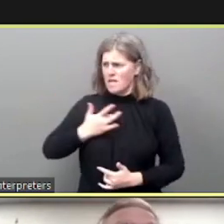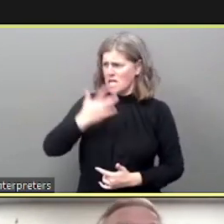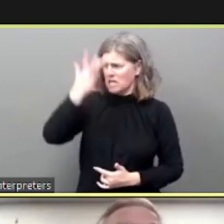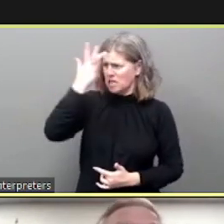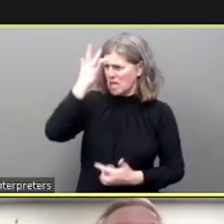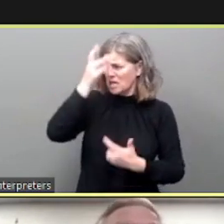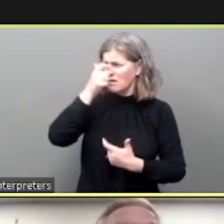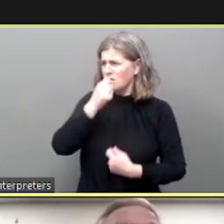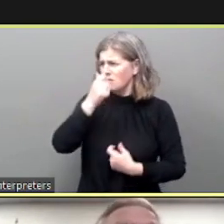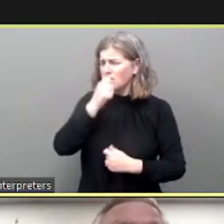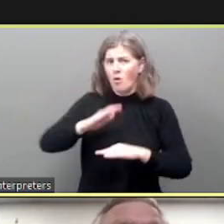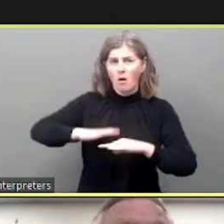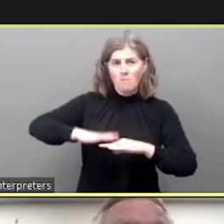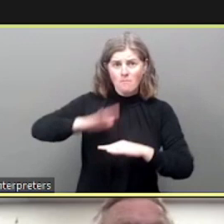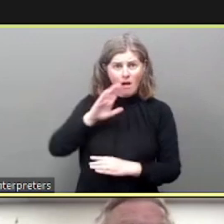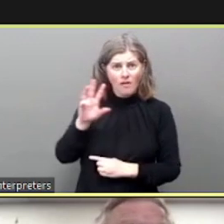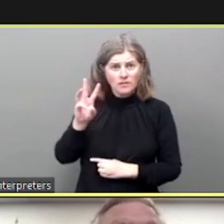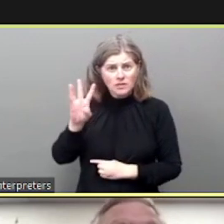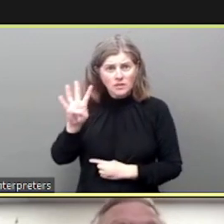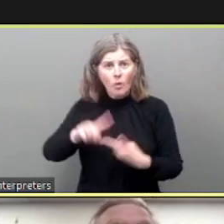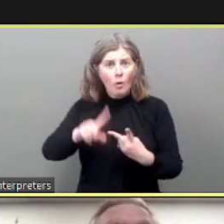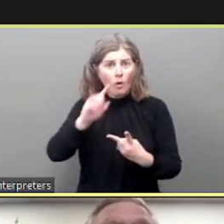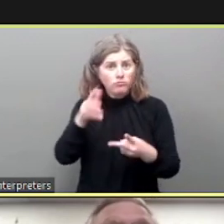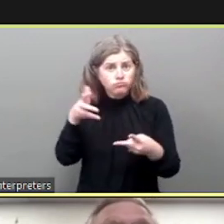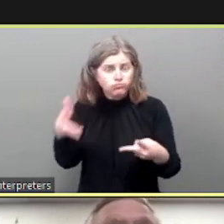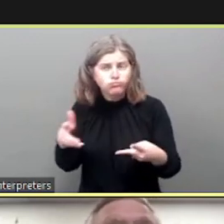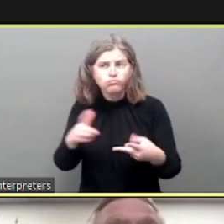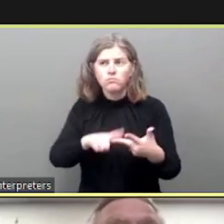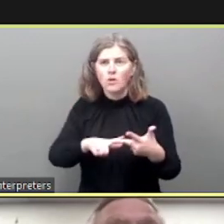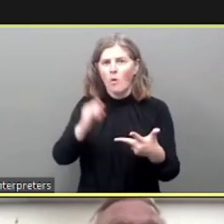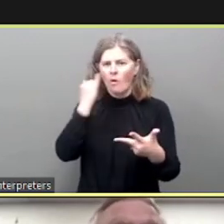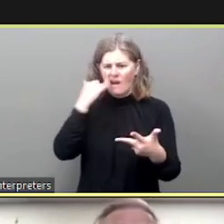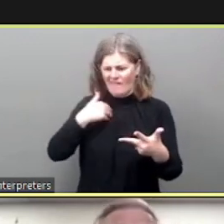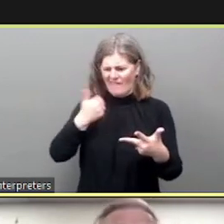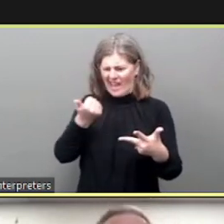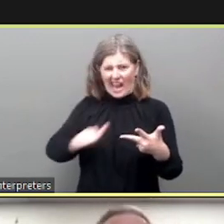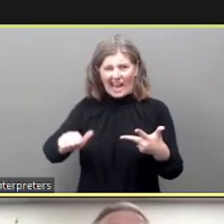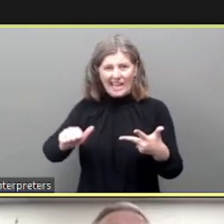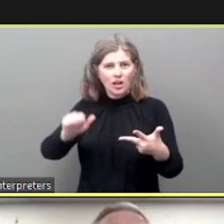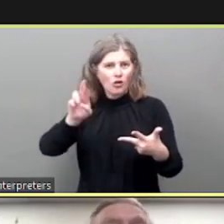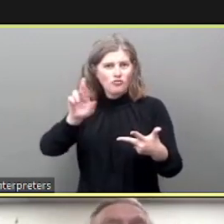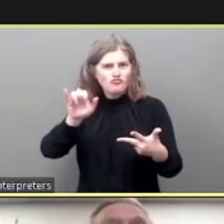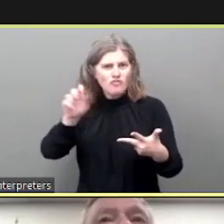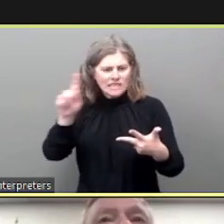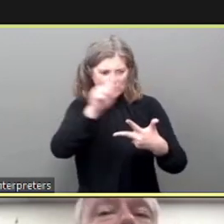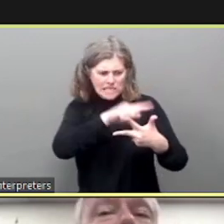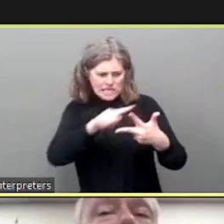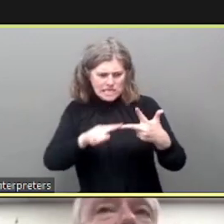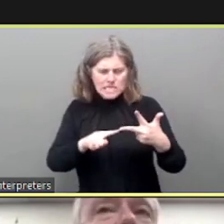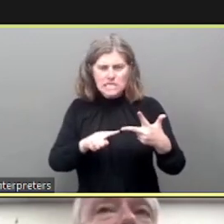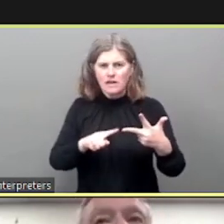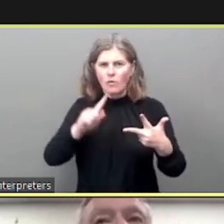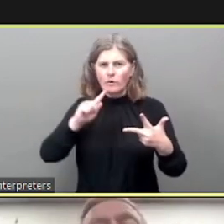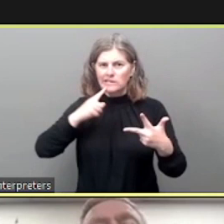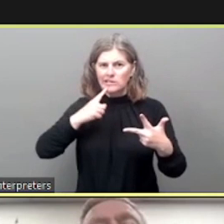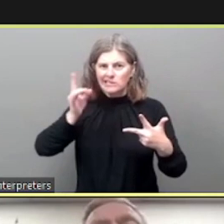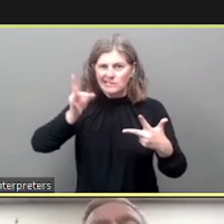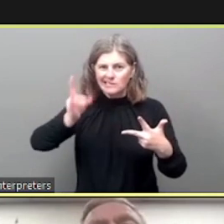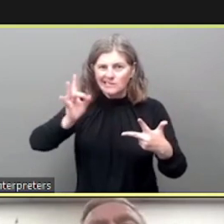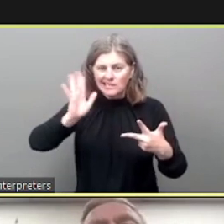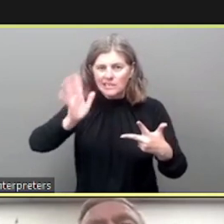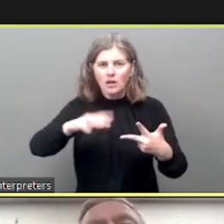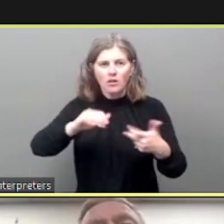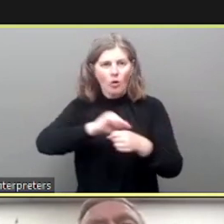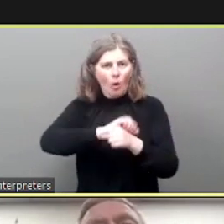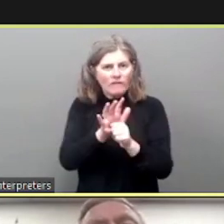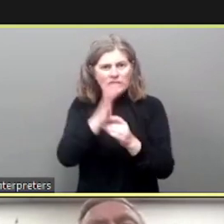over 64 or you're obese, or you have any one of the risk factors for serious